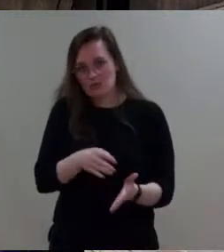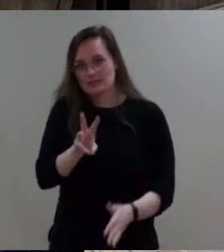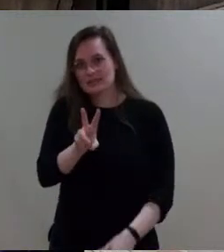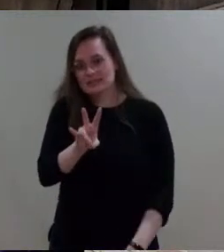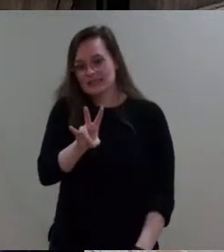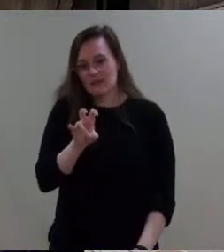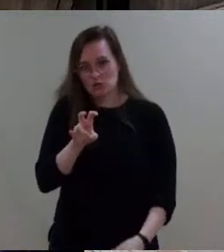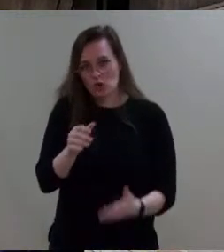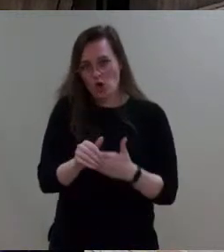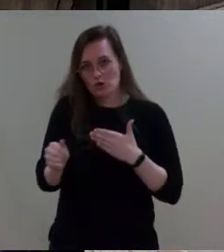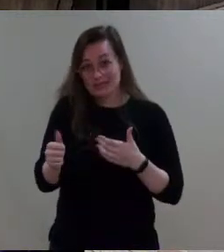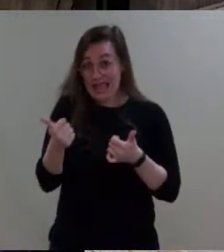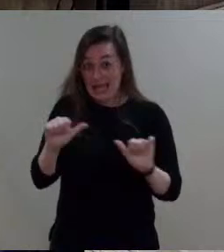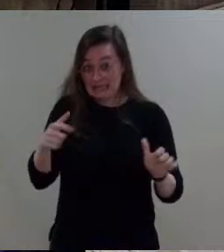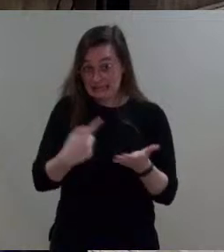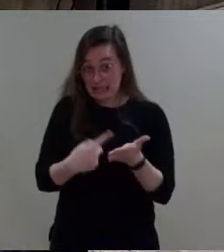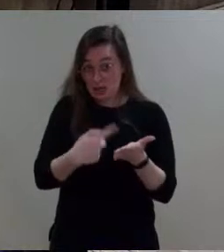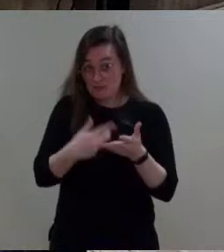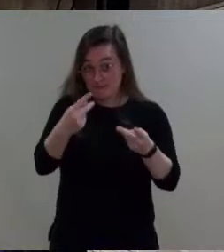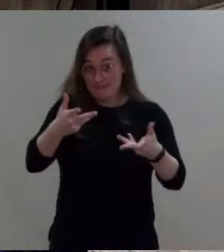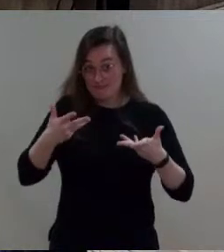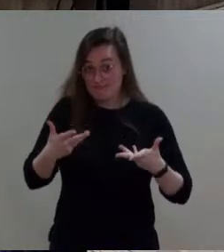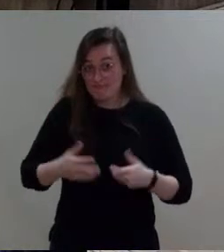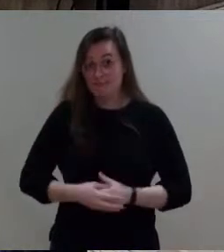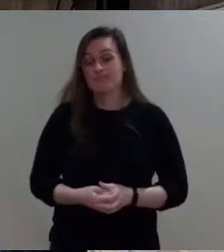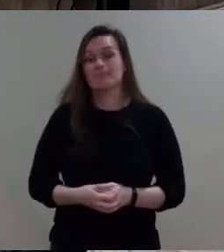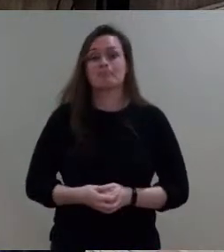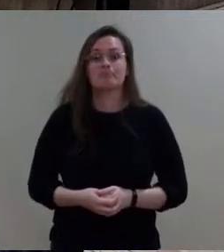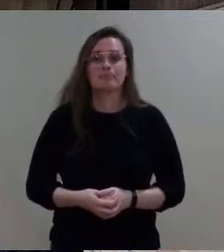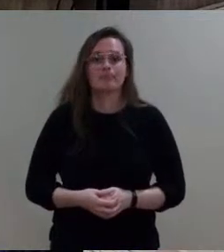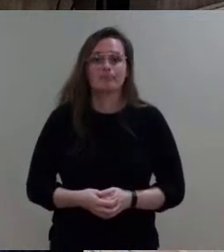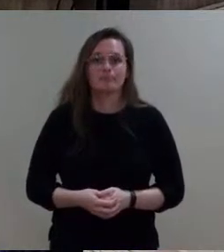$1,048,700. Is there any discussion on this matter?